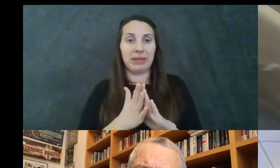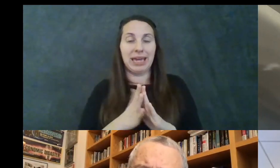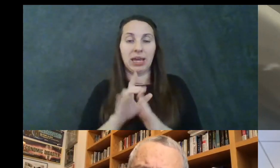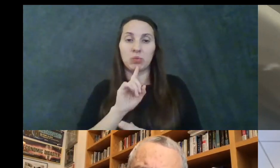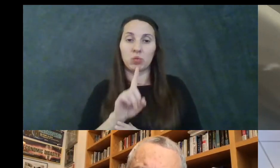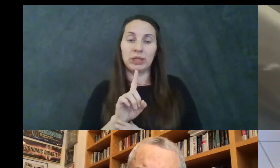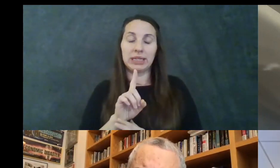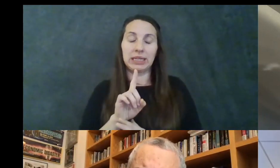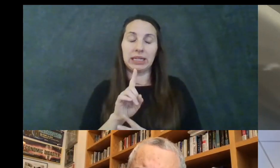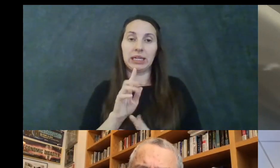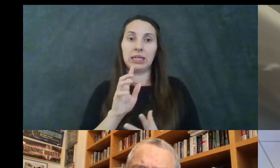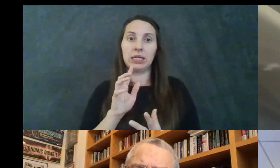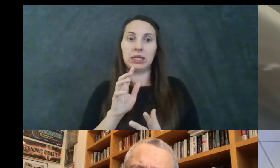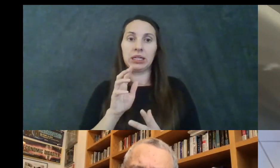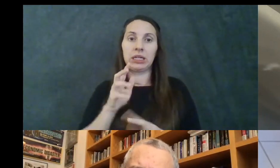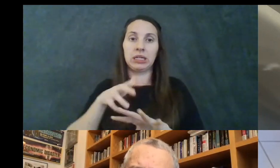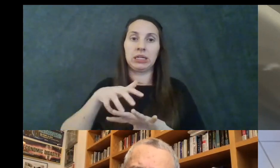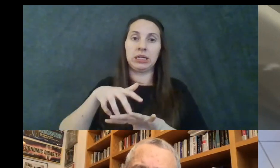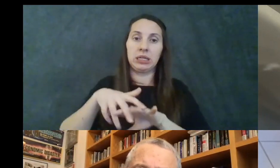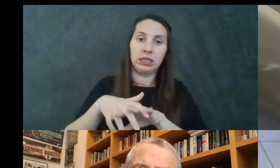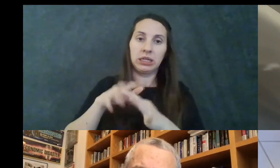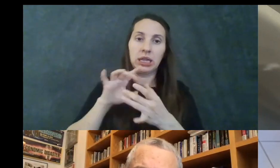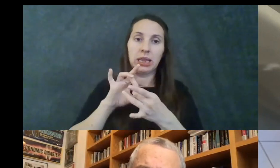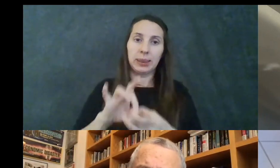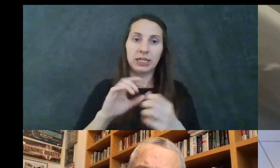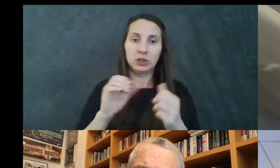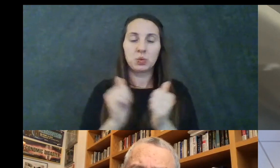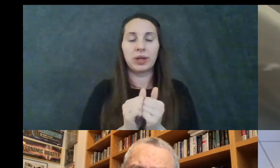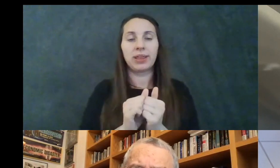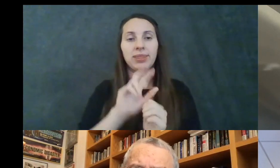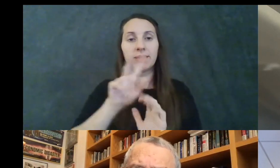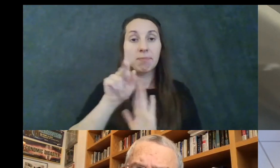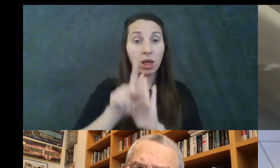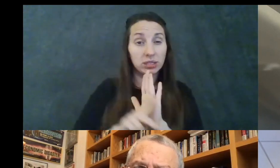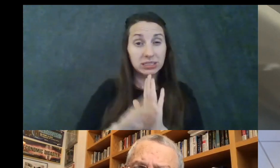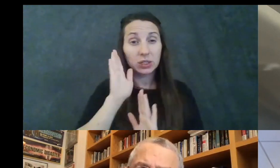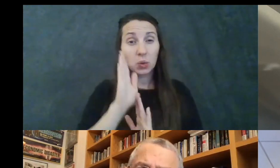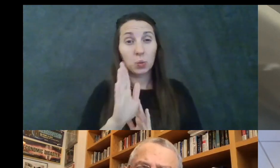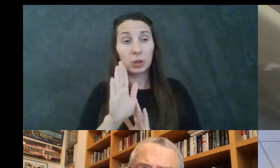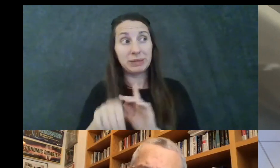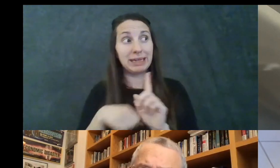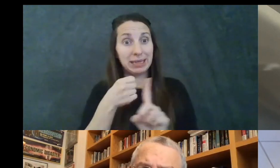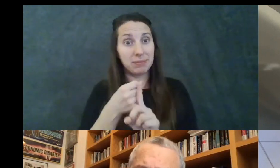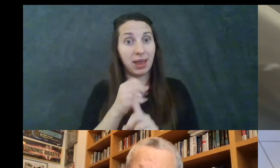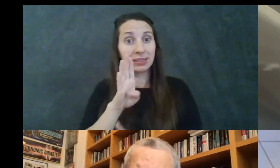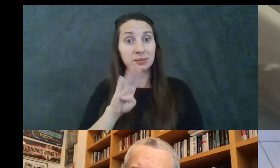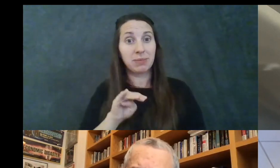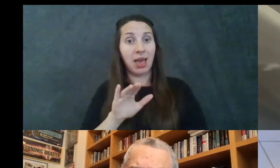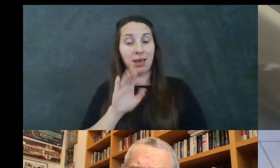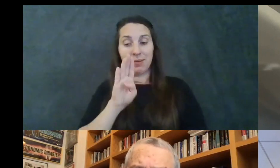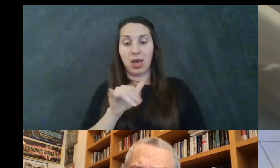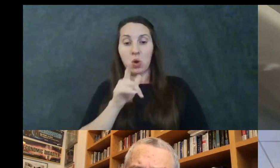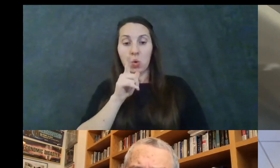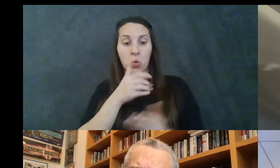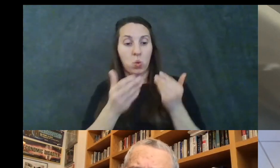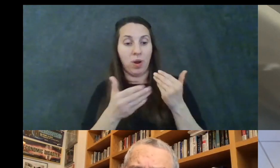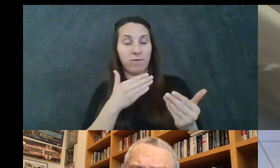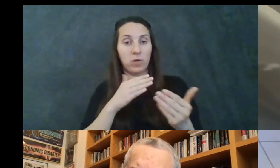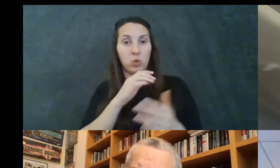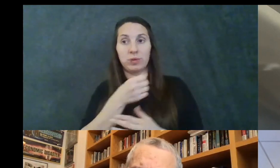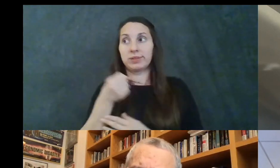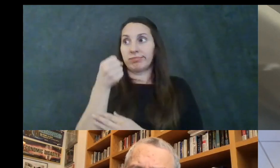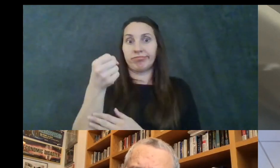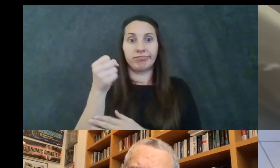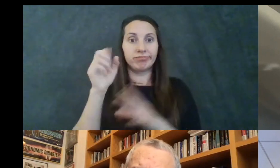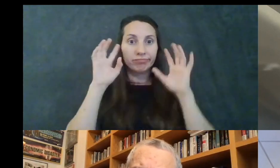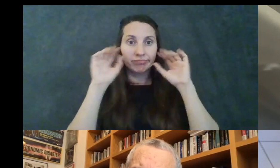set of policies that were going to be impacted by who was in government. Healthcare became a top issue and a